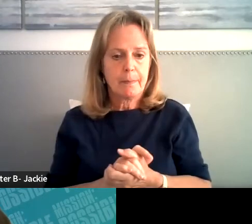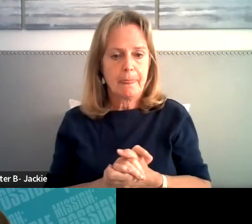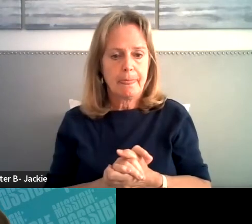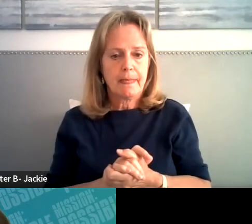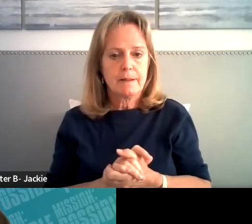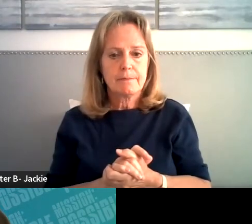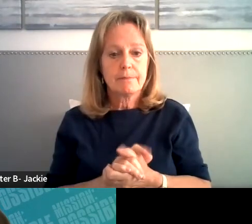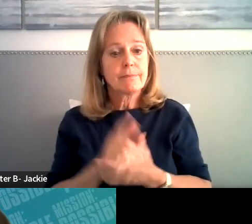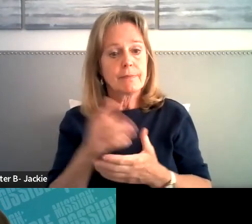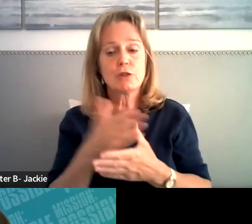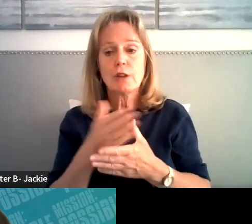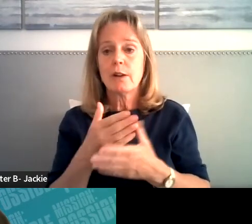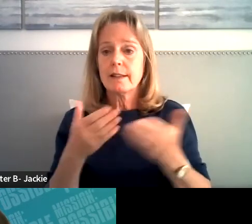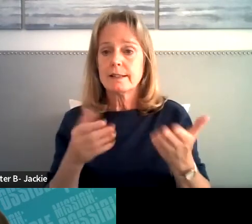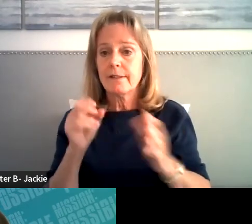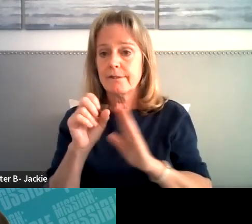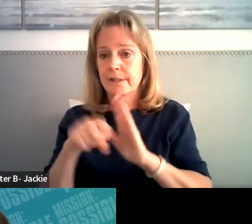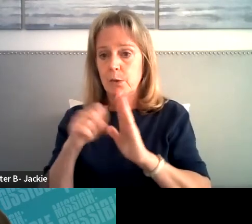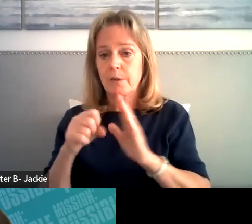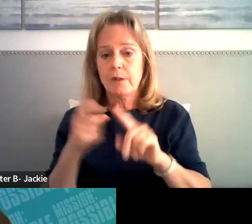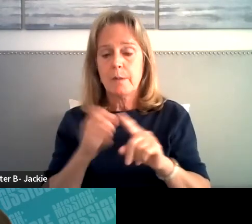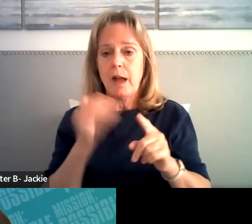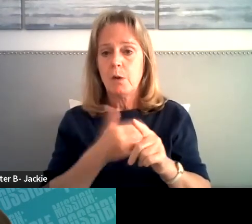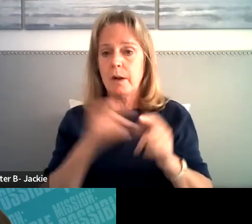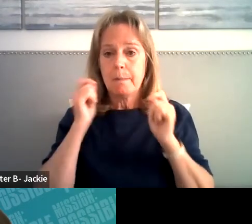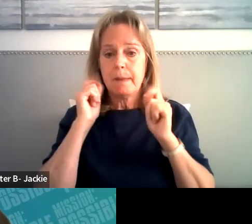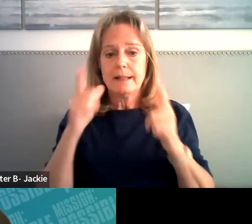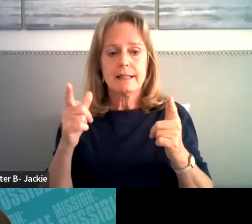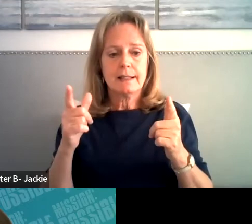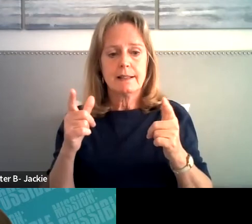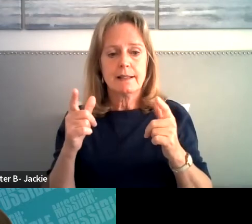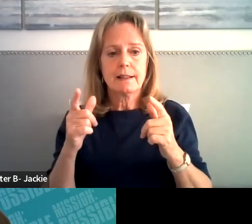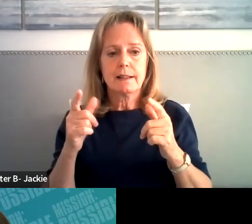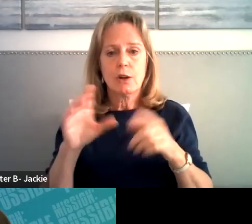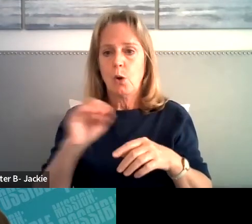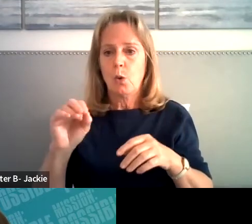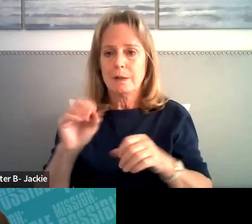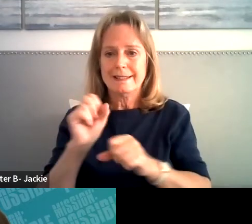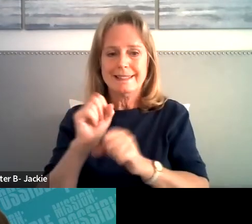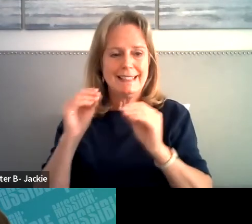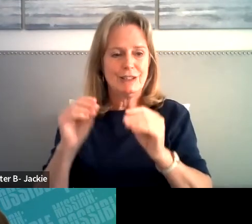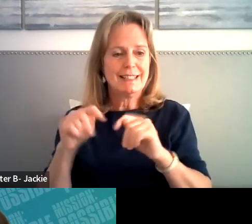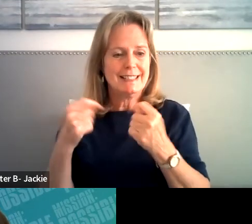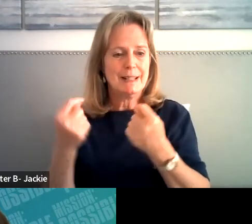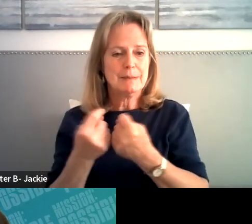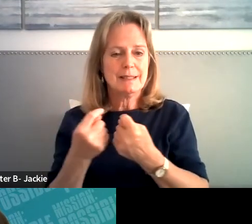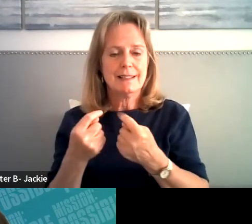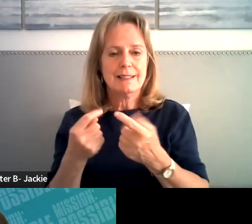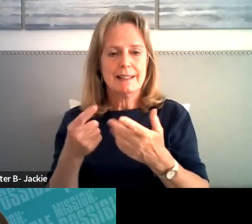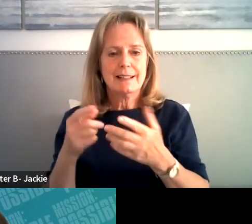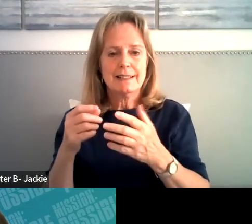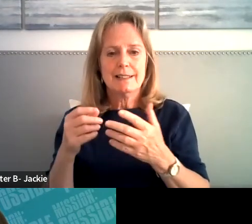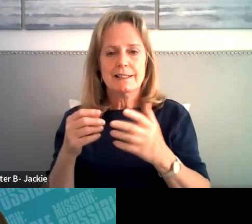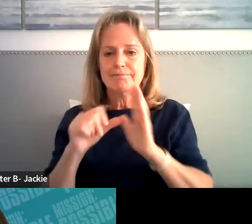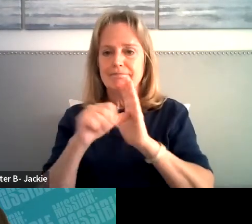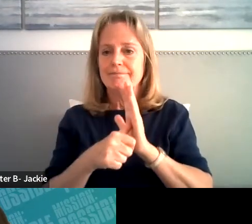We want to share this video from one of our amazing co-teaching teams. And this video highlights the